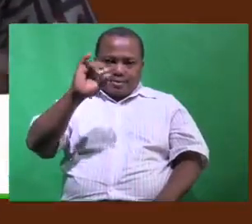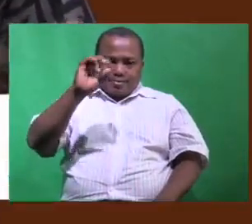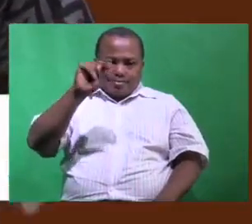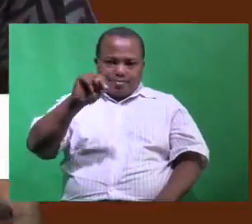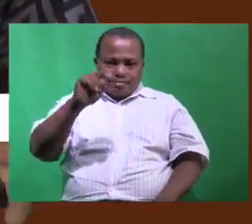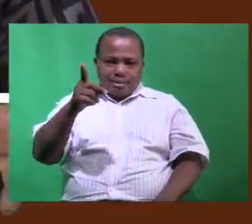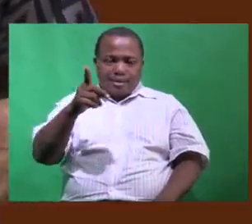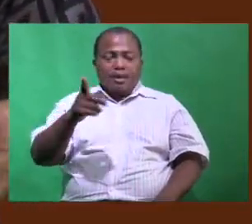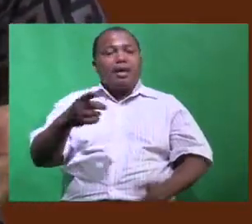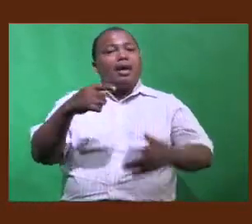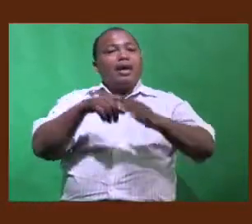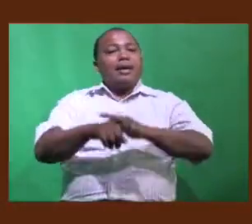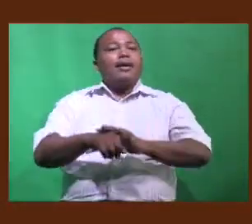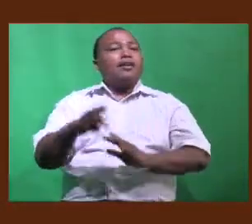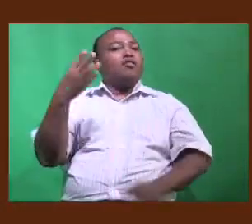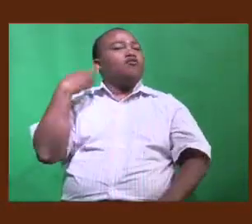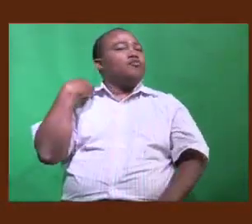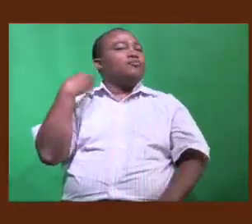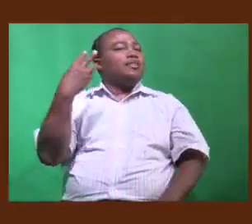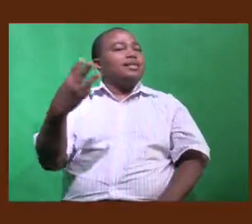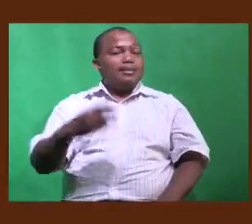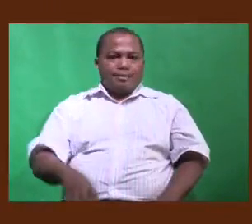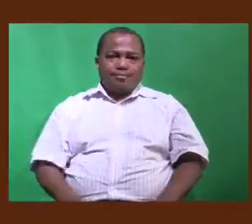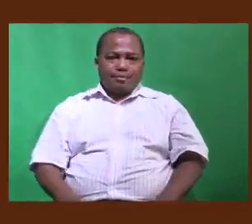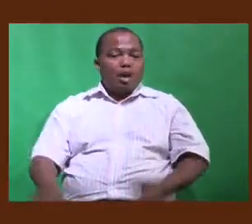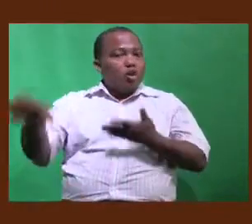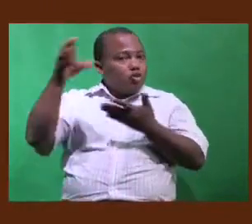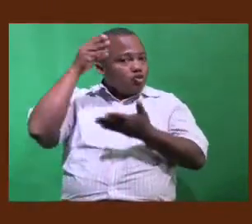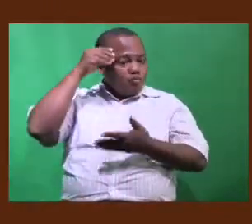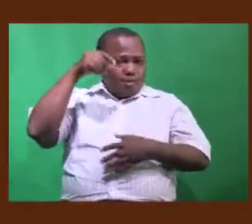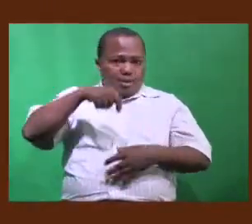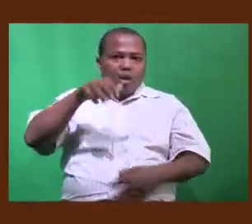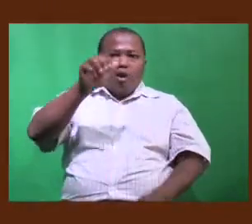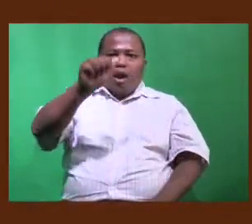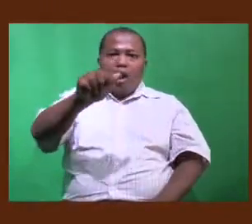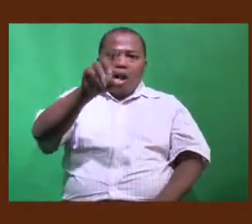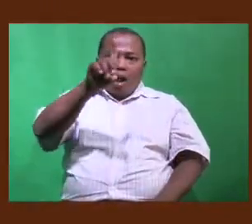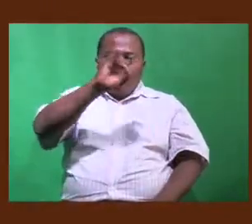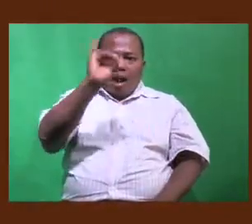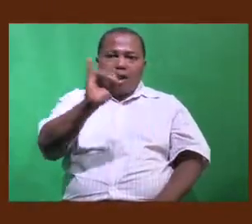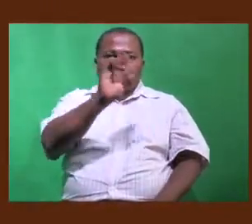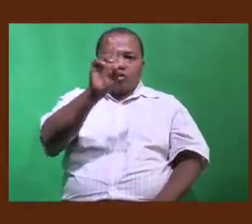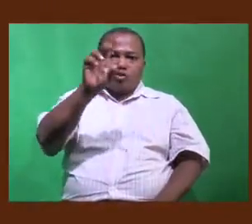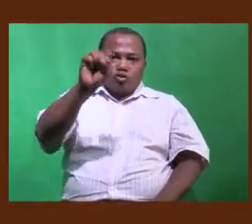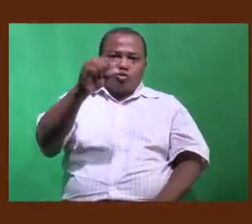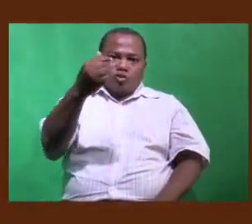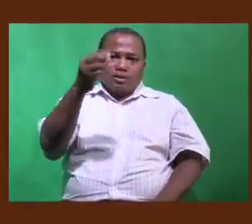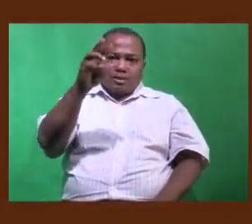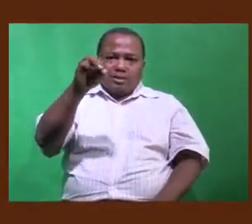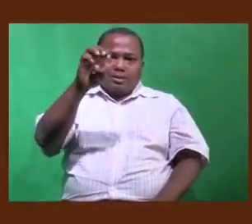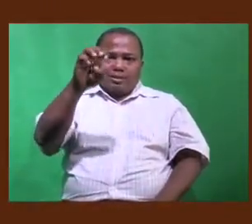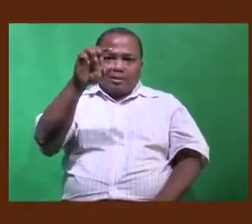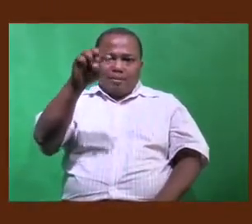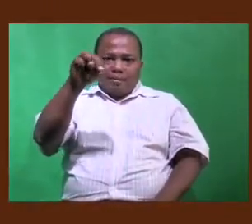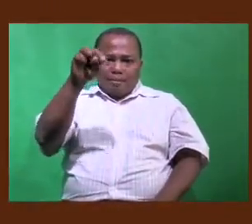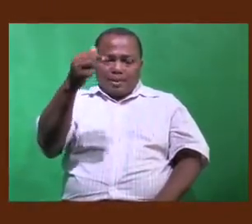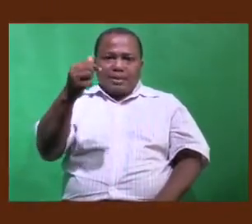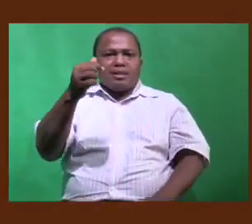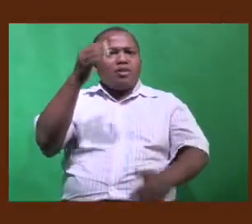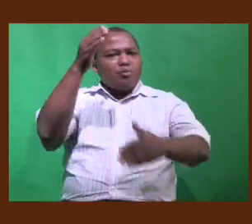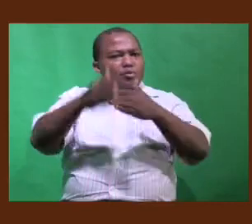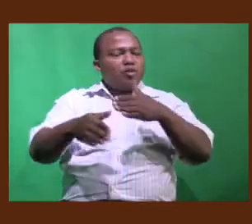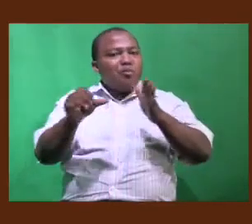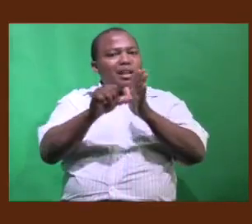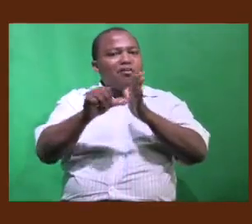is adjustment. At the end of this lesson, the student should be able to explain the